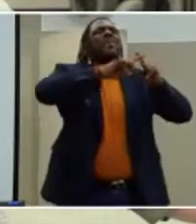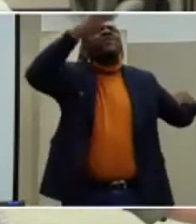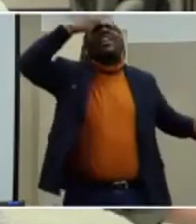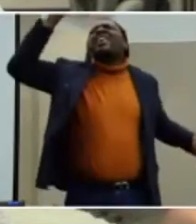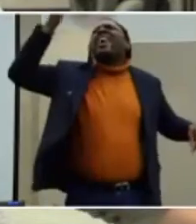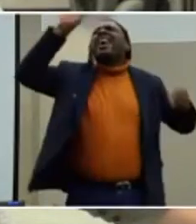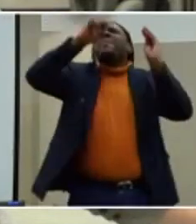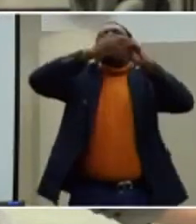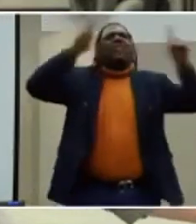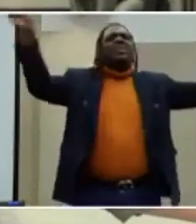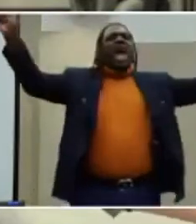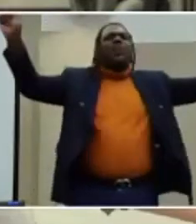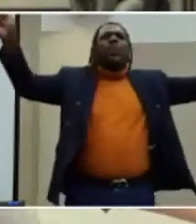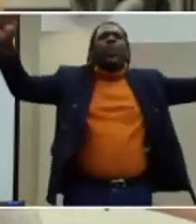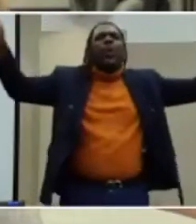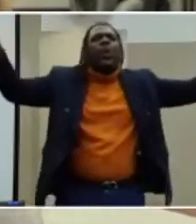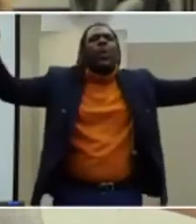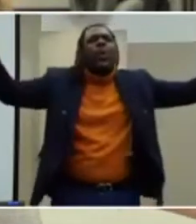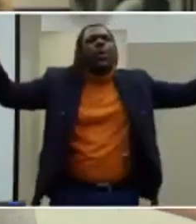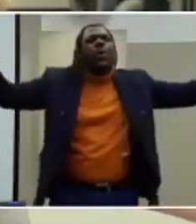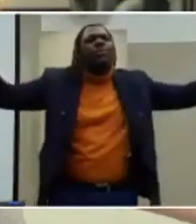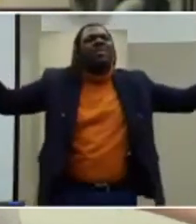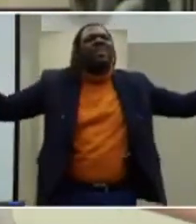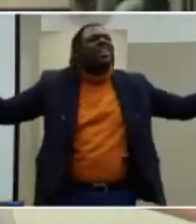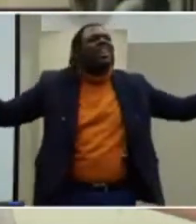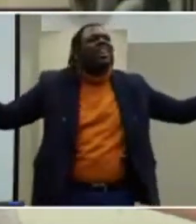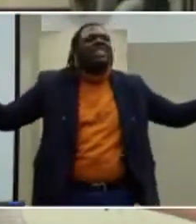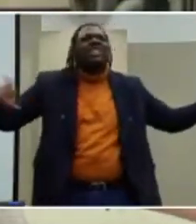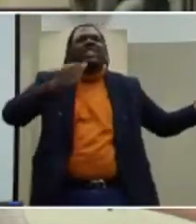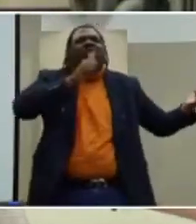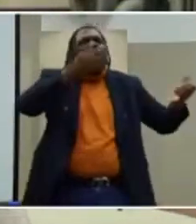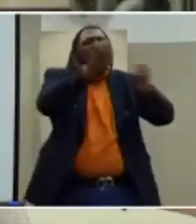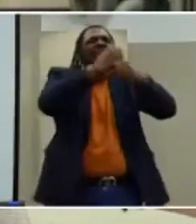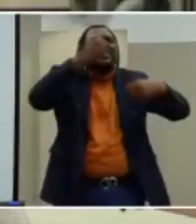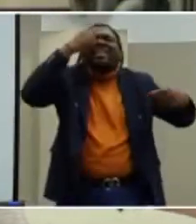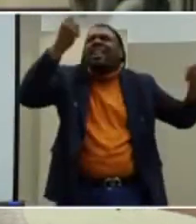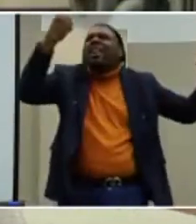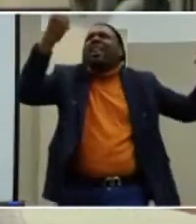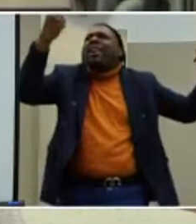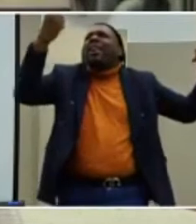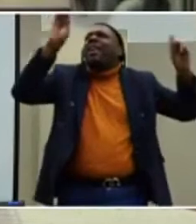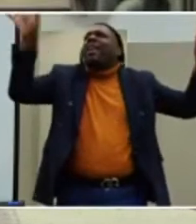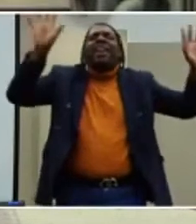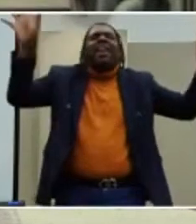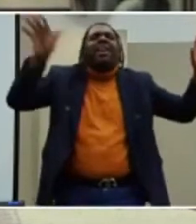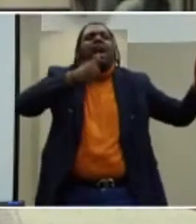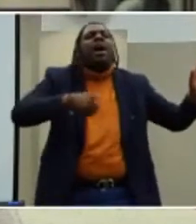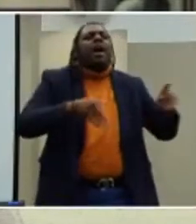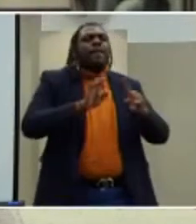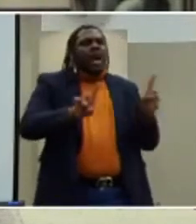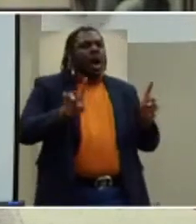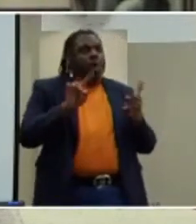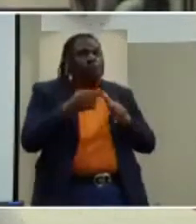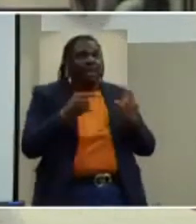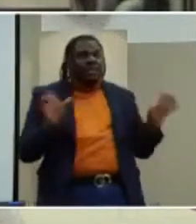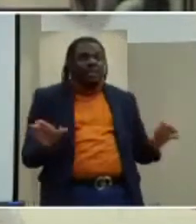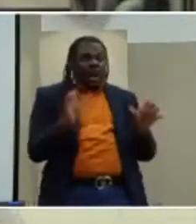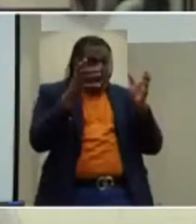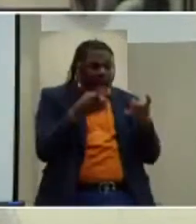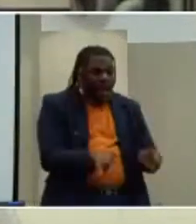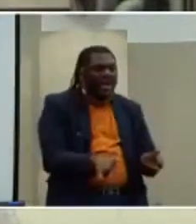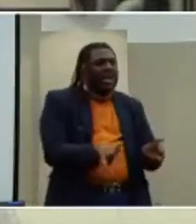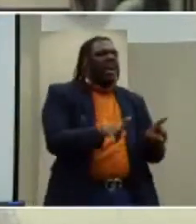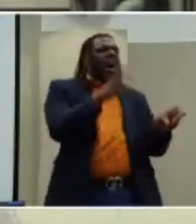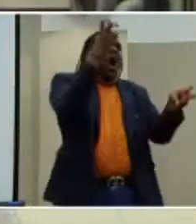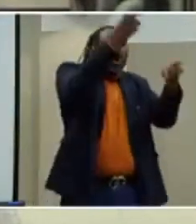do the bathrooms, which absolutely makes no sense to me. And usually once something like that gets done, it's hard to go